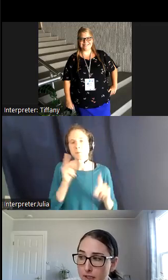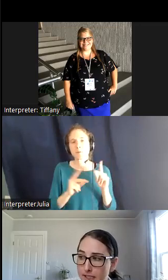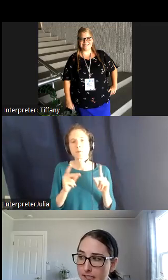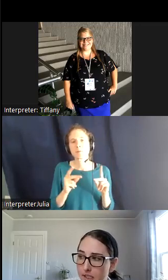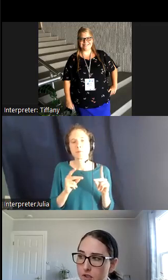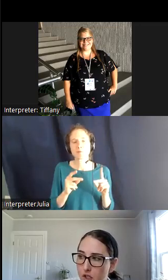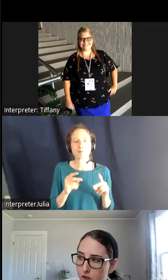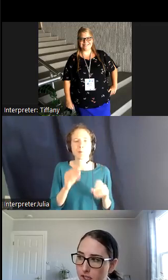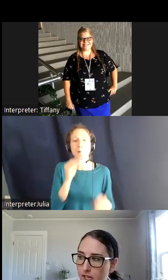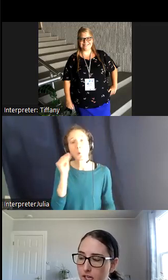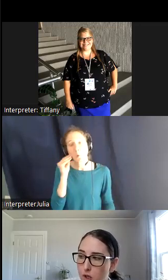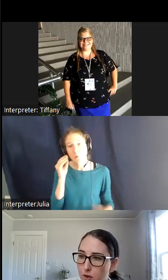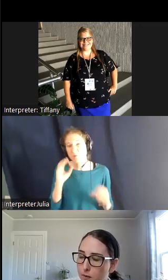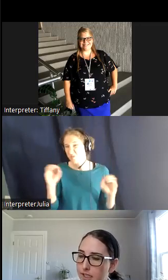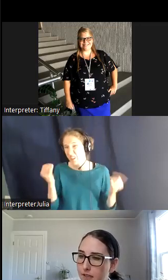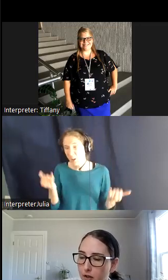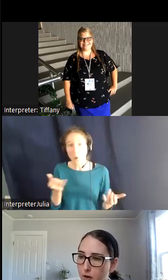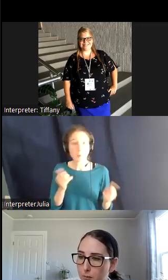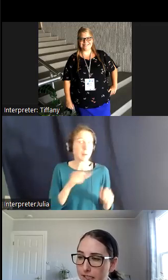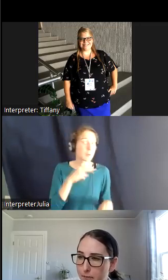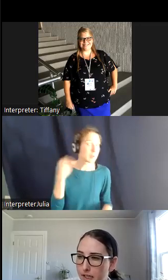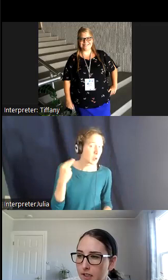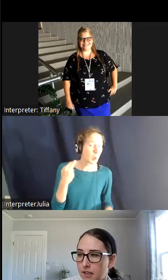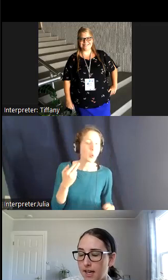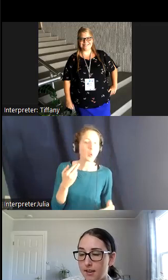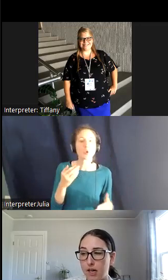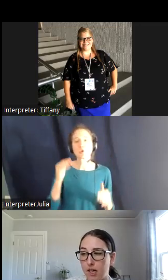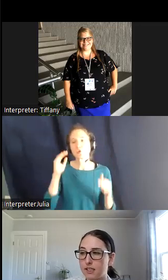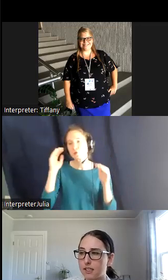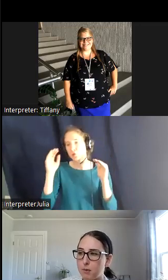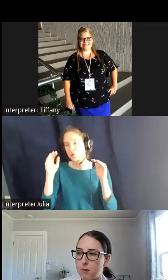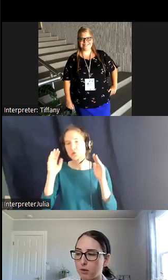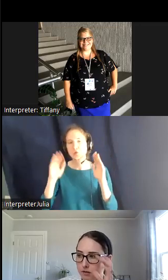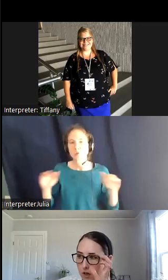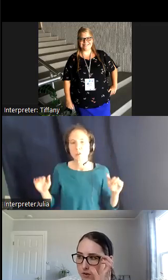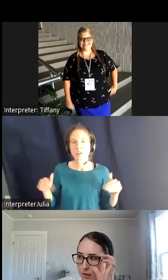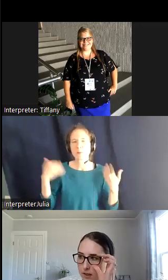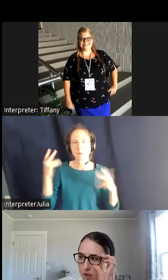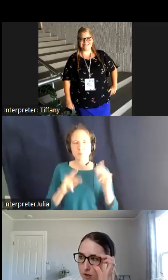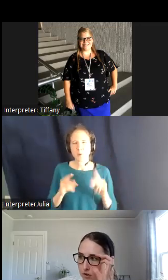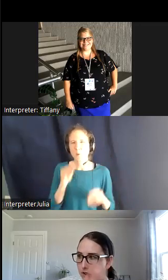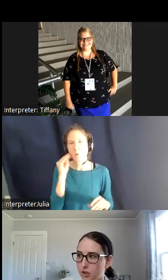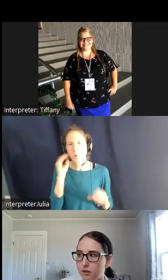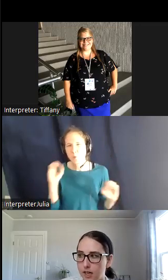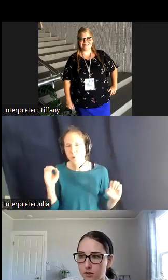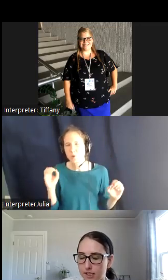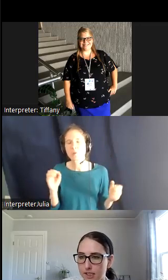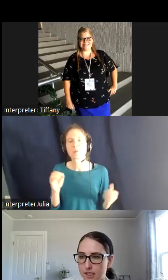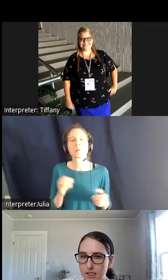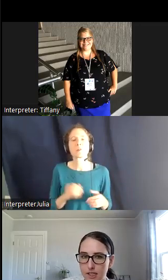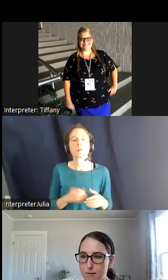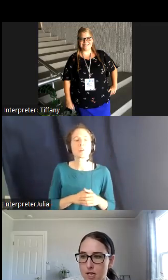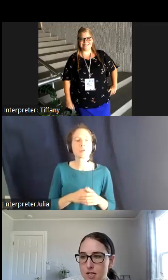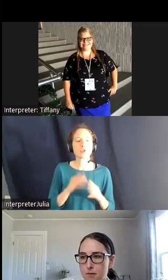risk of homelessness, children and youth at risk of out-of-home placement and their parents, people involved with the criminal or juvenile